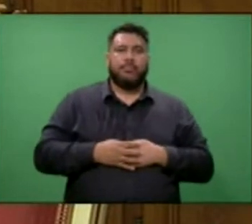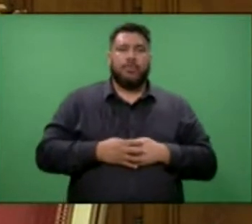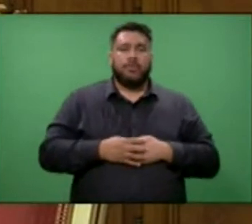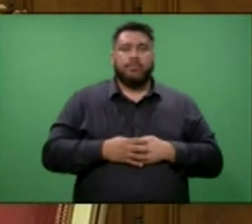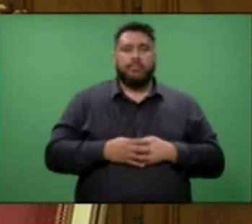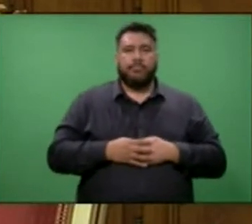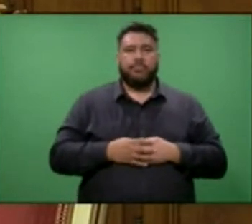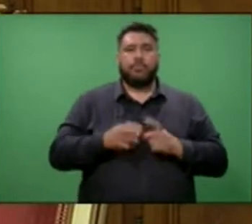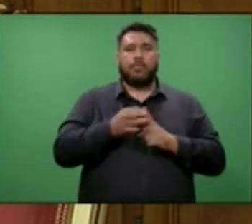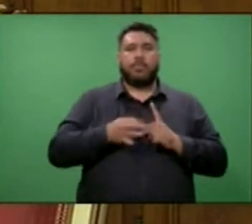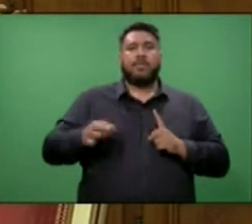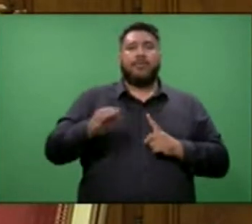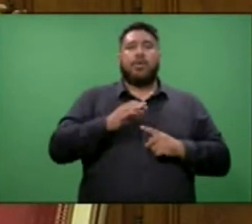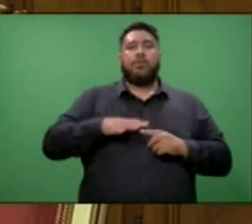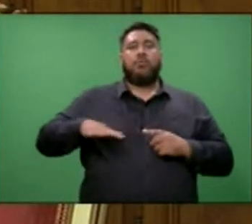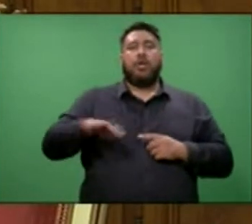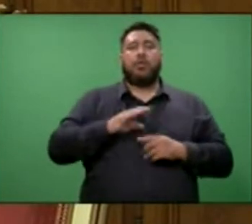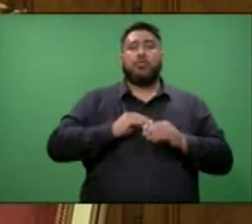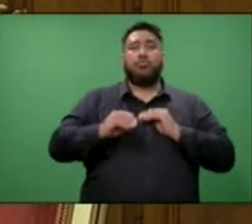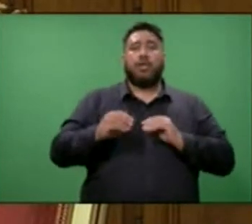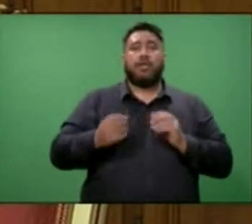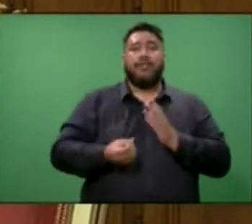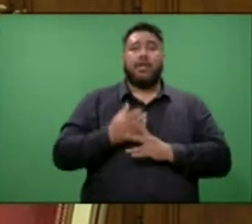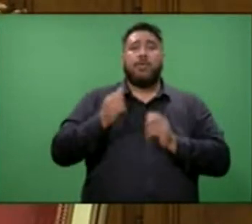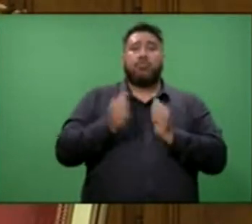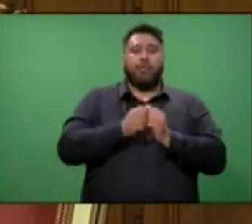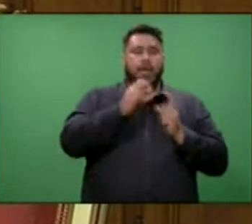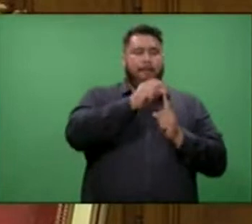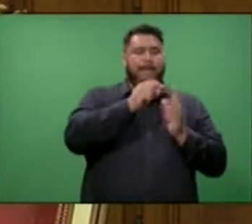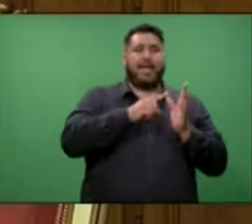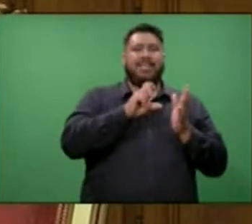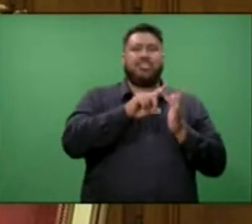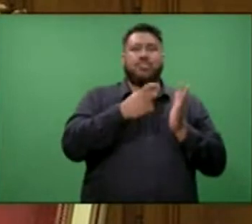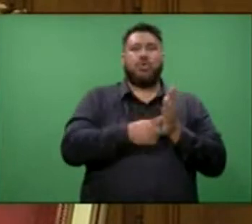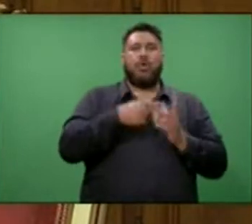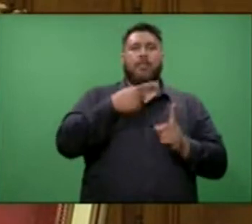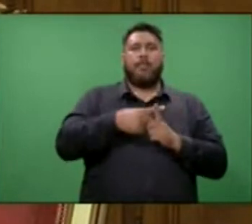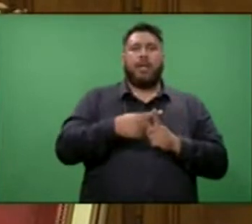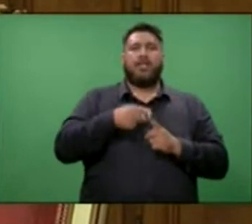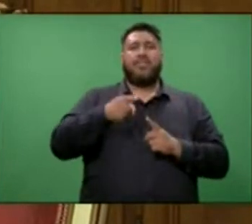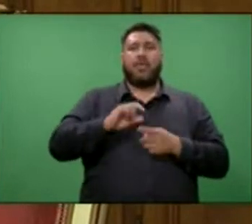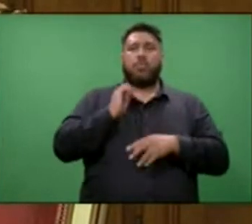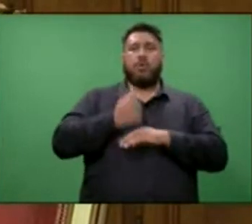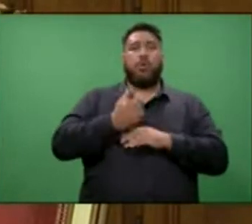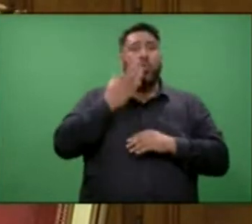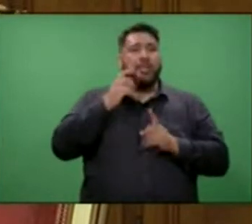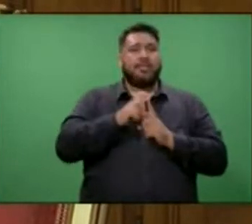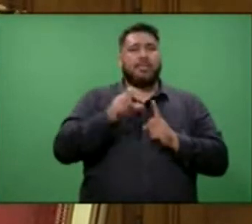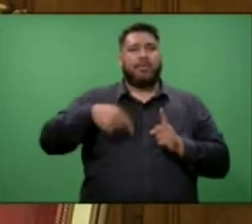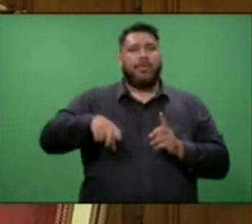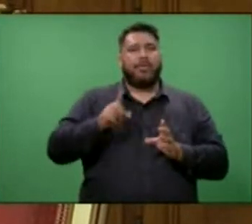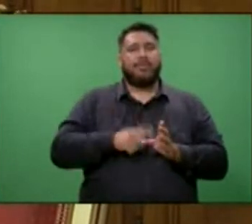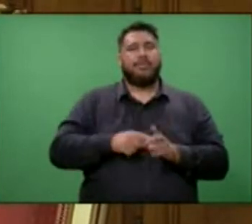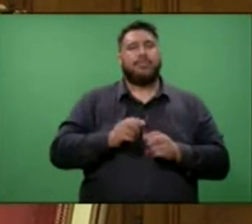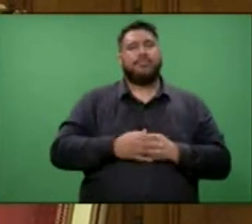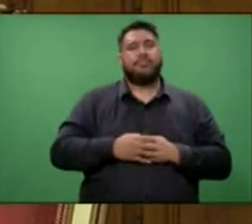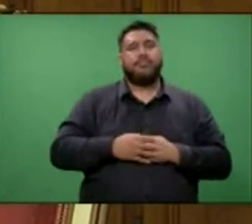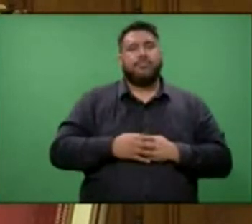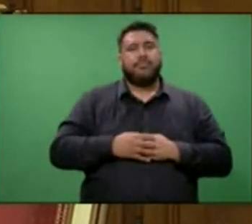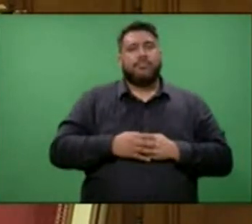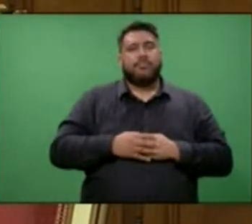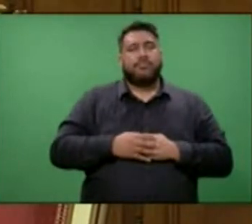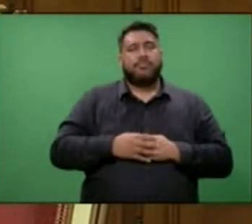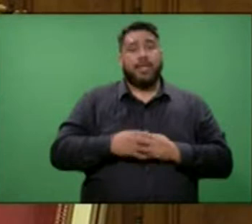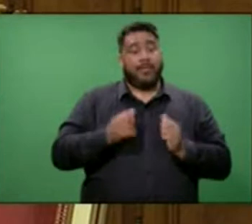The Pacific Regional Trade and Development Agreement, PACER Plus, will enter into force in December this year. The agreement